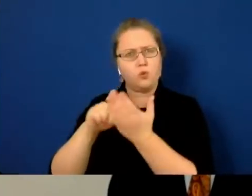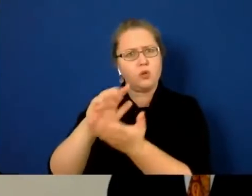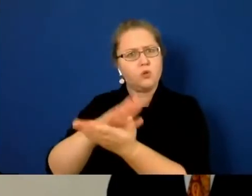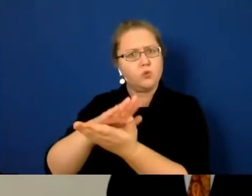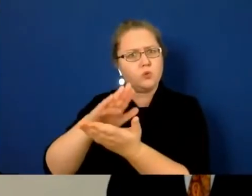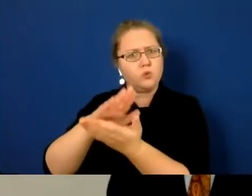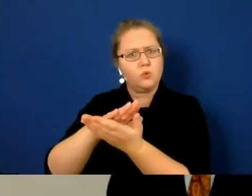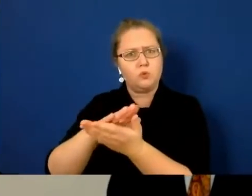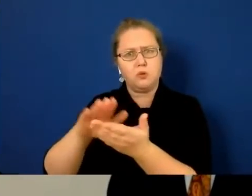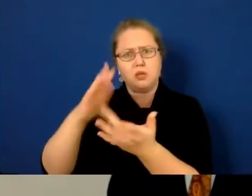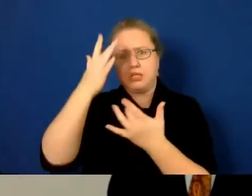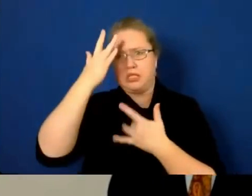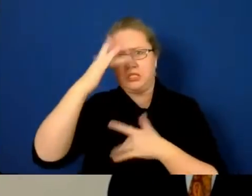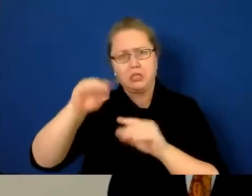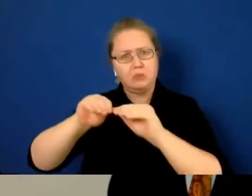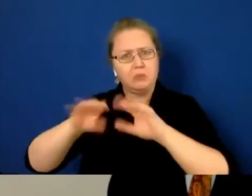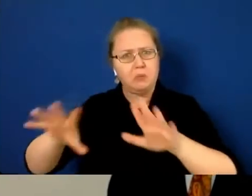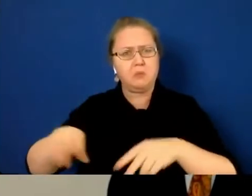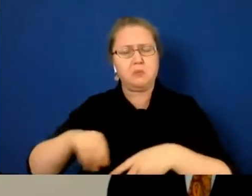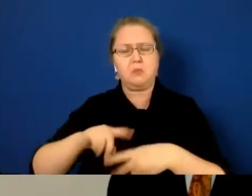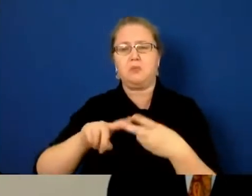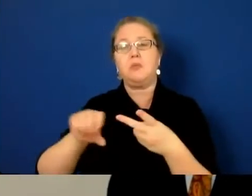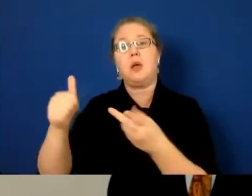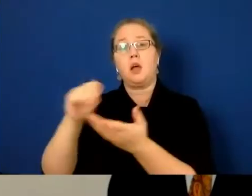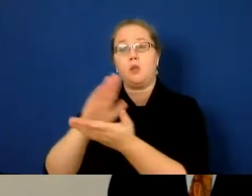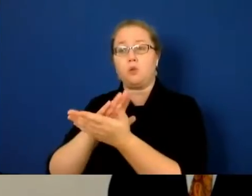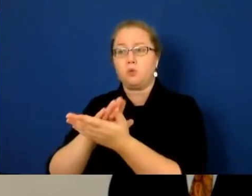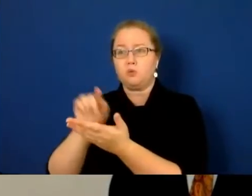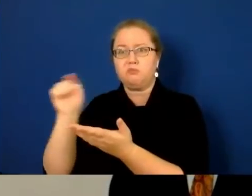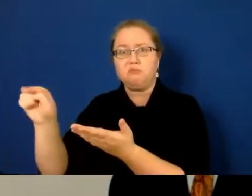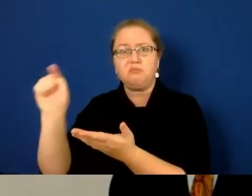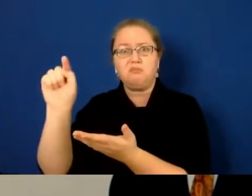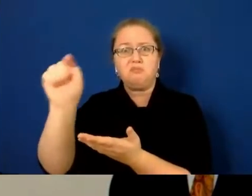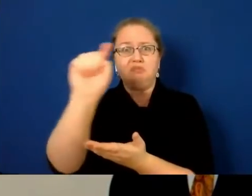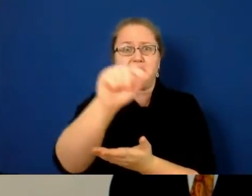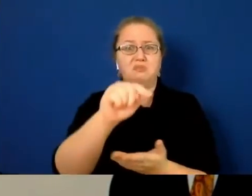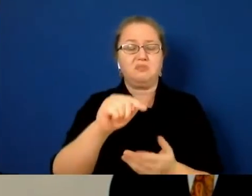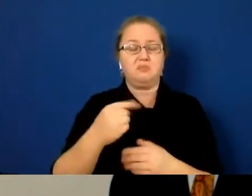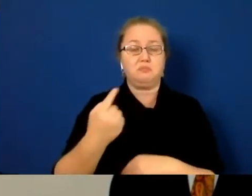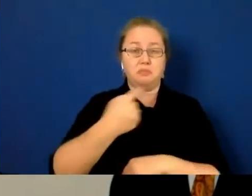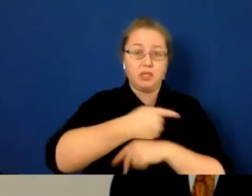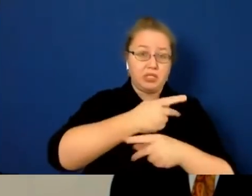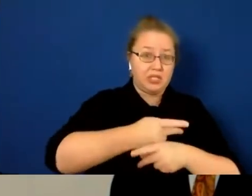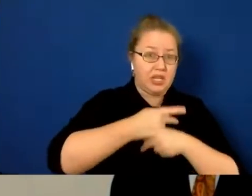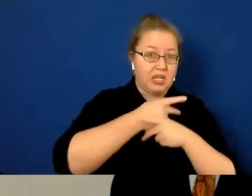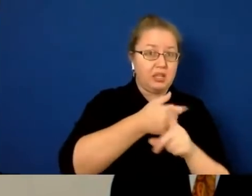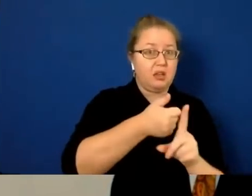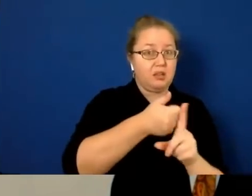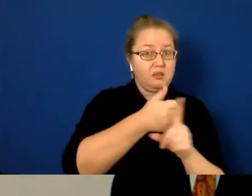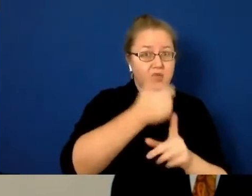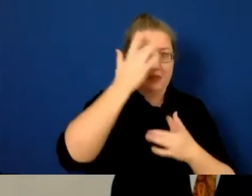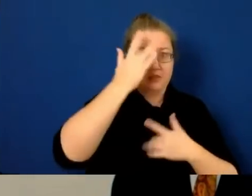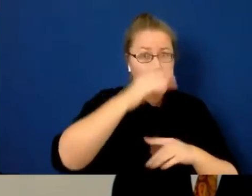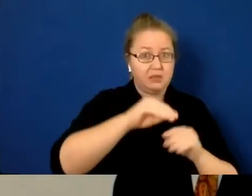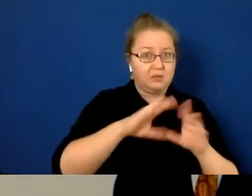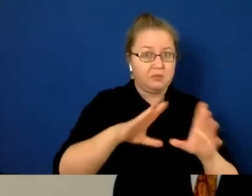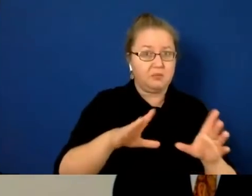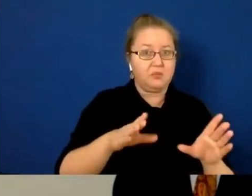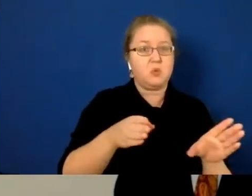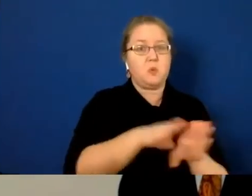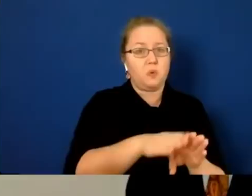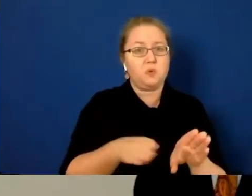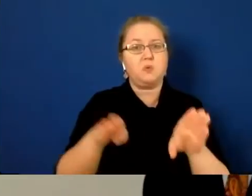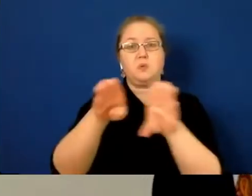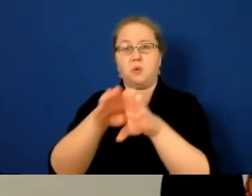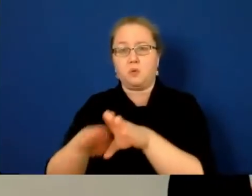Yes, in a slightly different area. The Okanagan was a site of a bunch of parties in the summer,